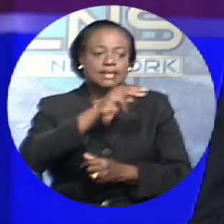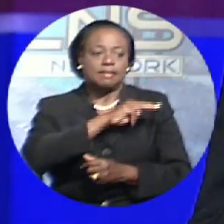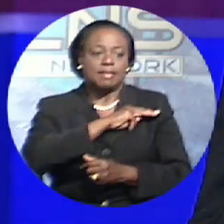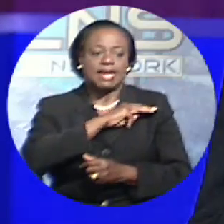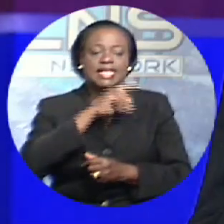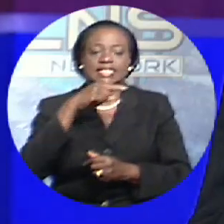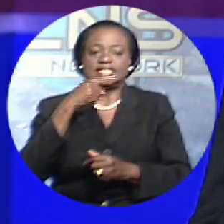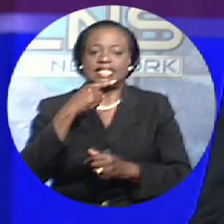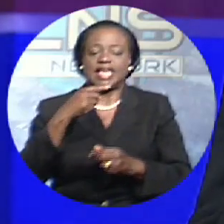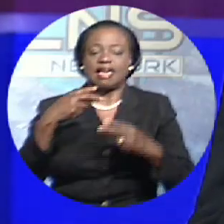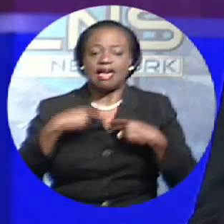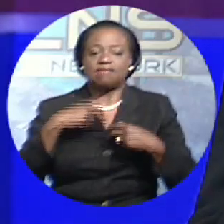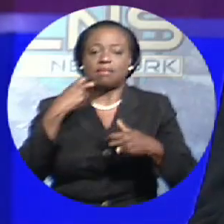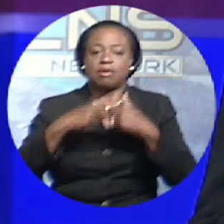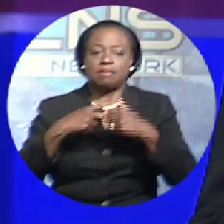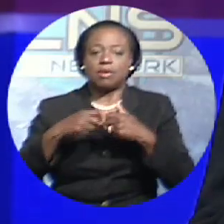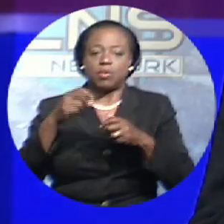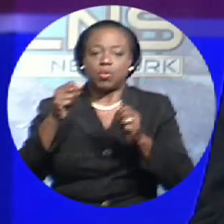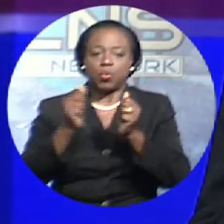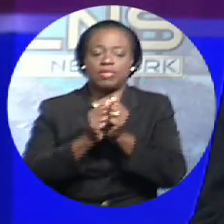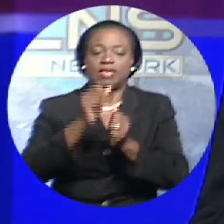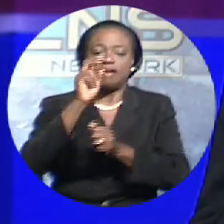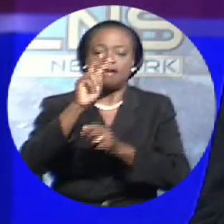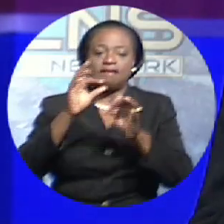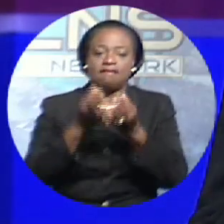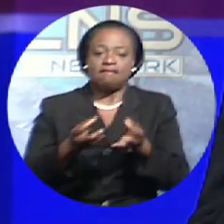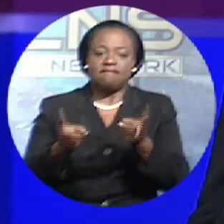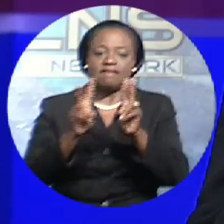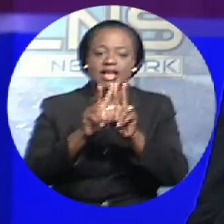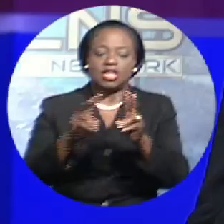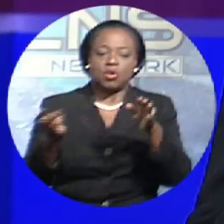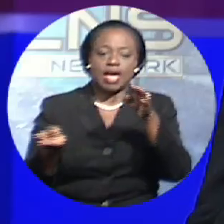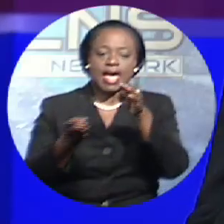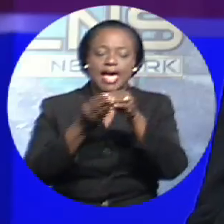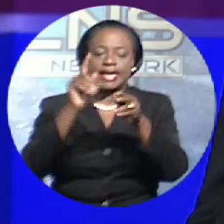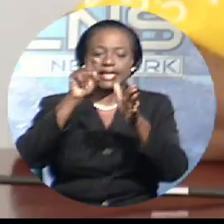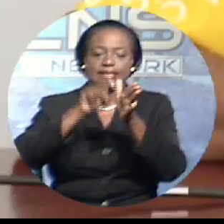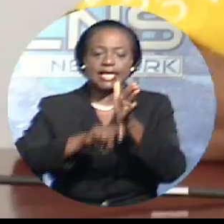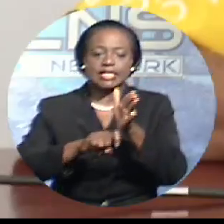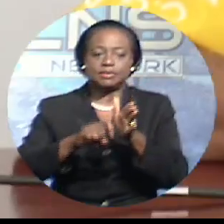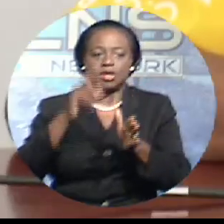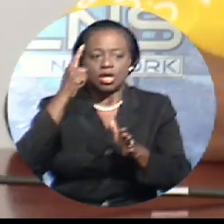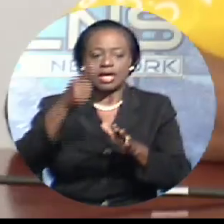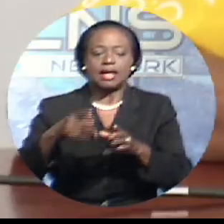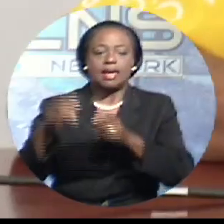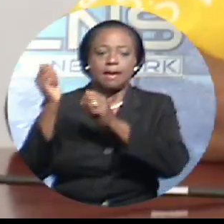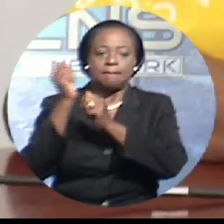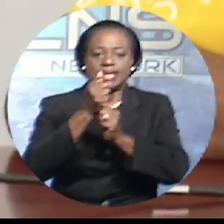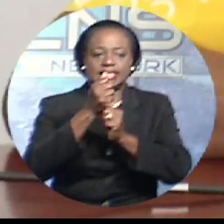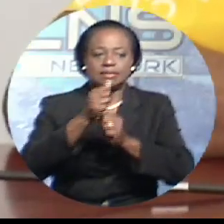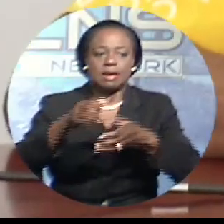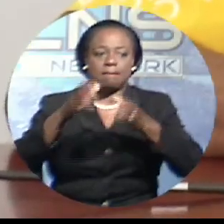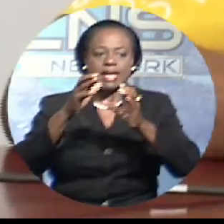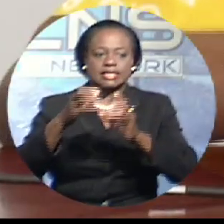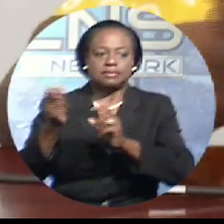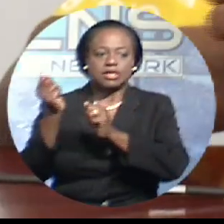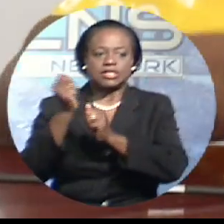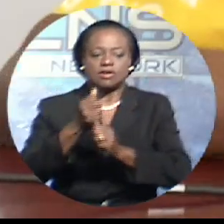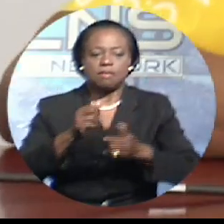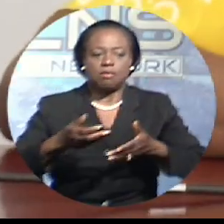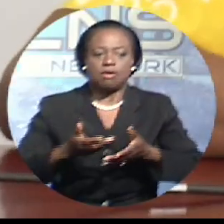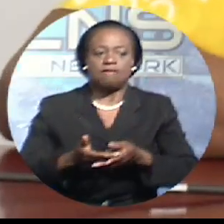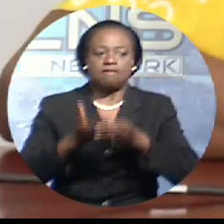tax system on the horizon. When you look at baseball, basketball, softball, volleyball, soccer,